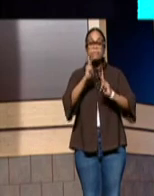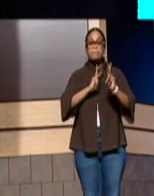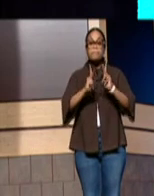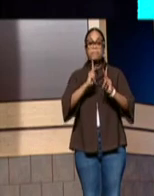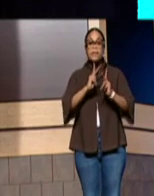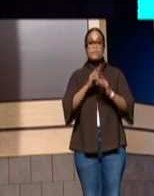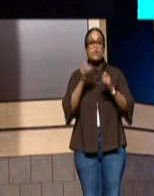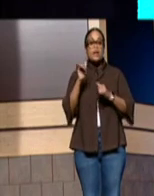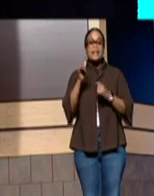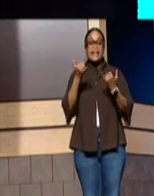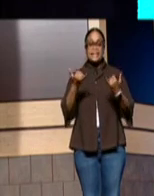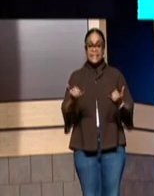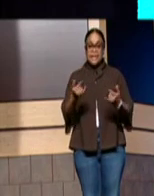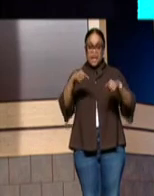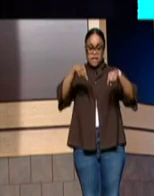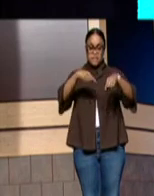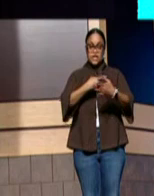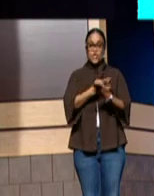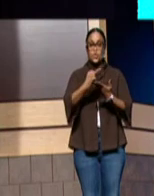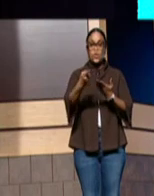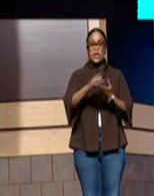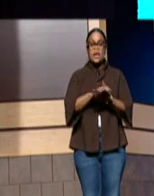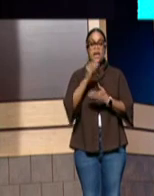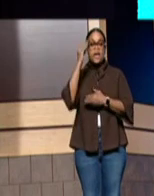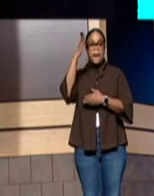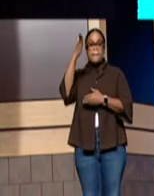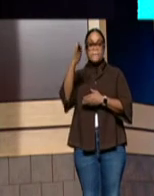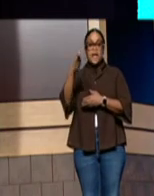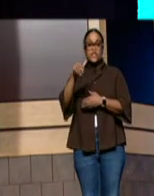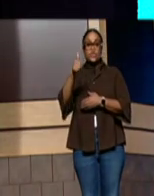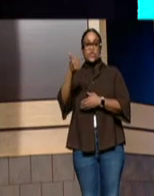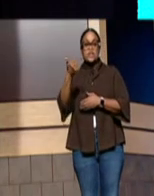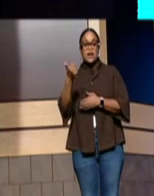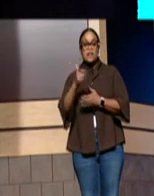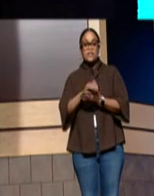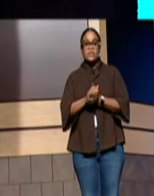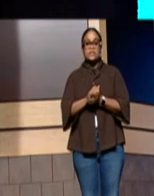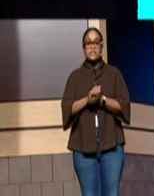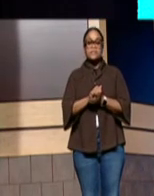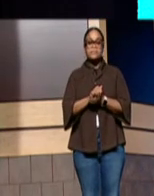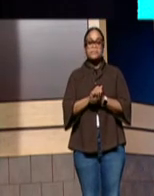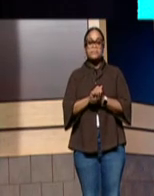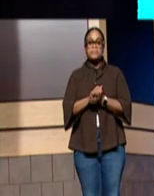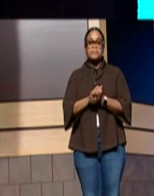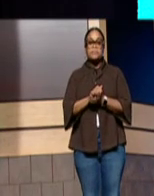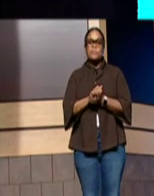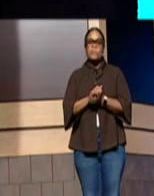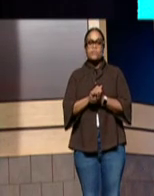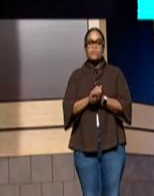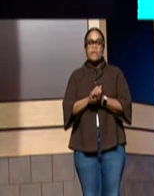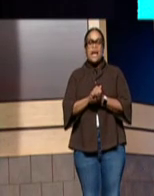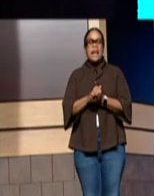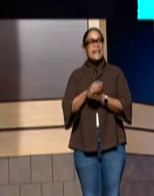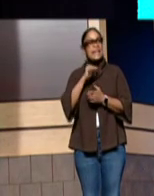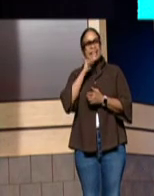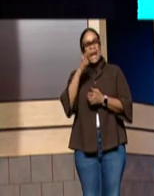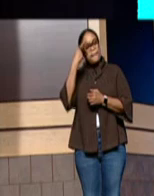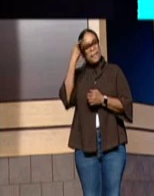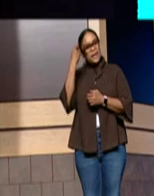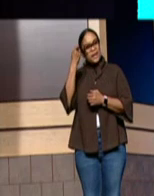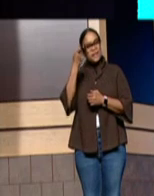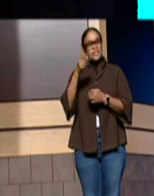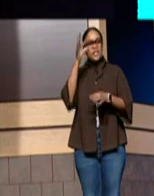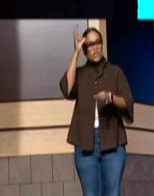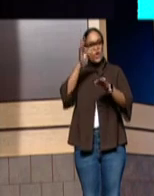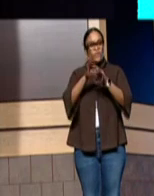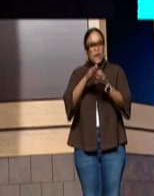like today and this week, pastors and others who have been affected by this virus, I don't believe it's because their faith was weak. I think that